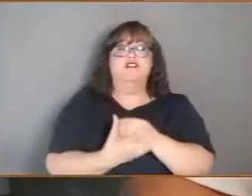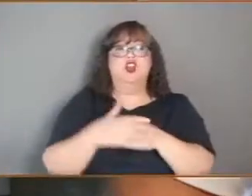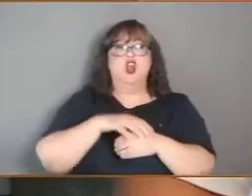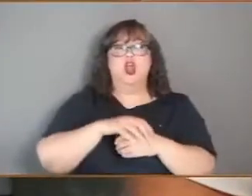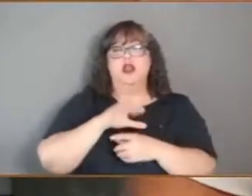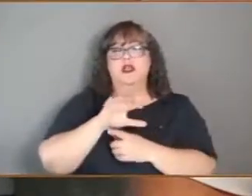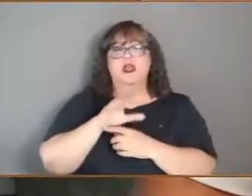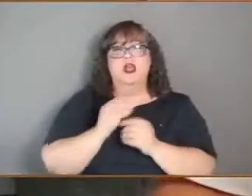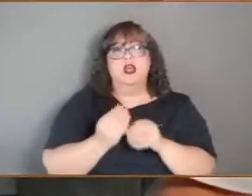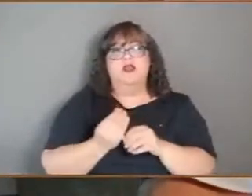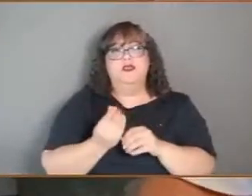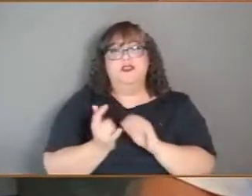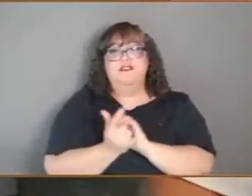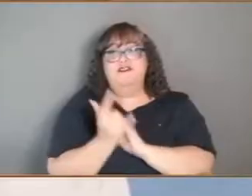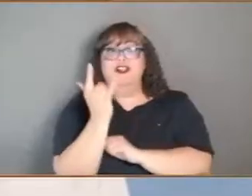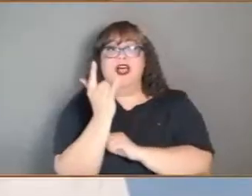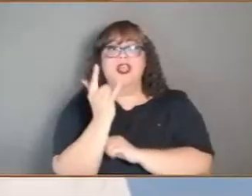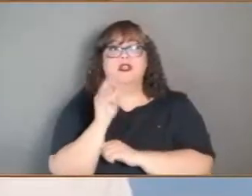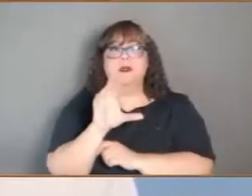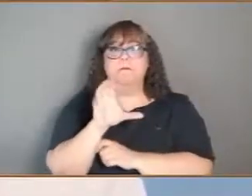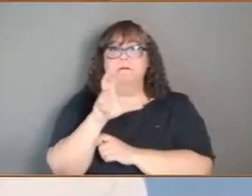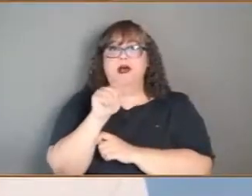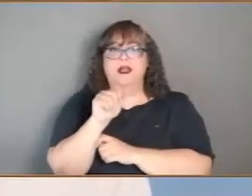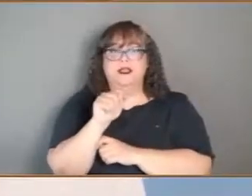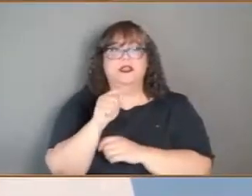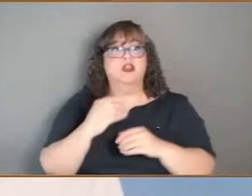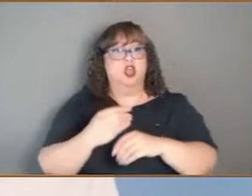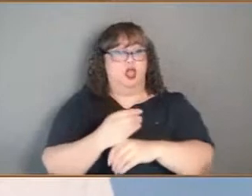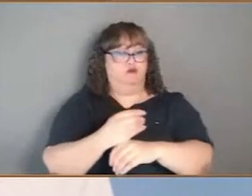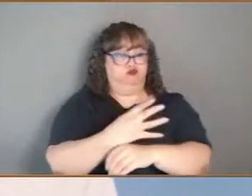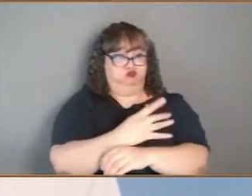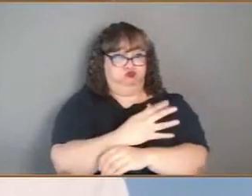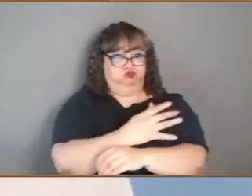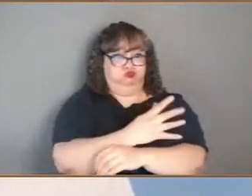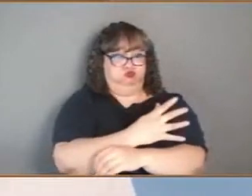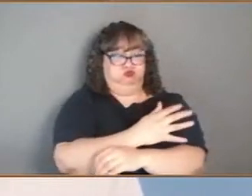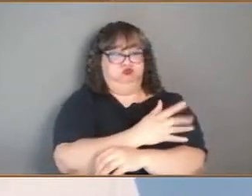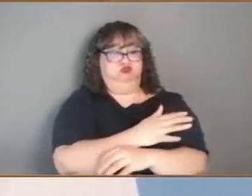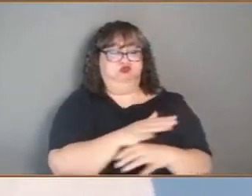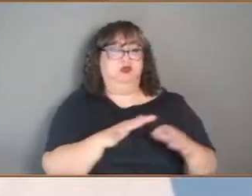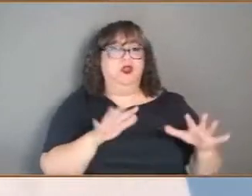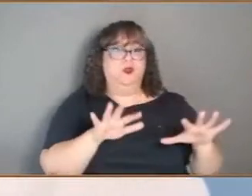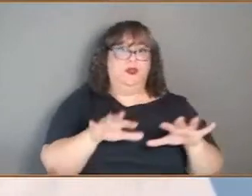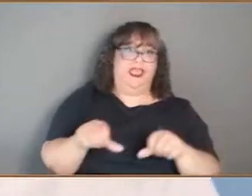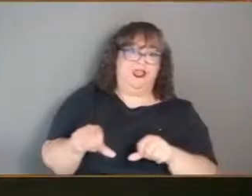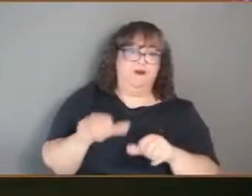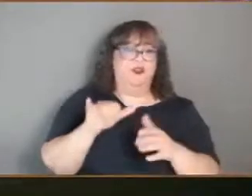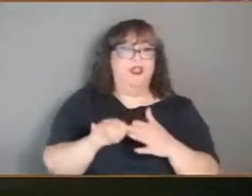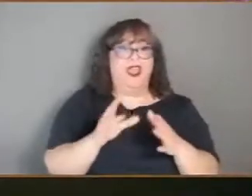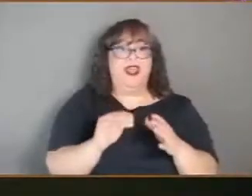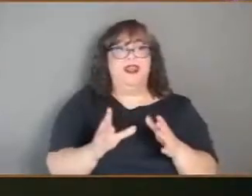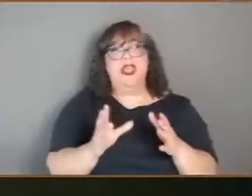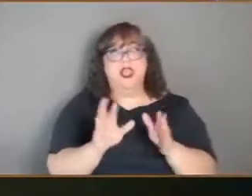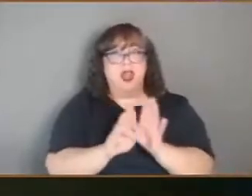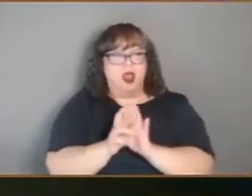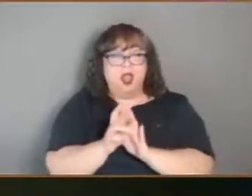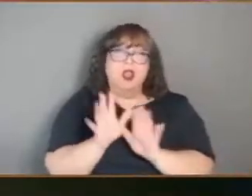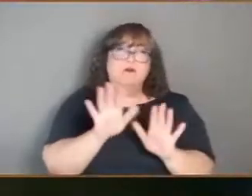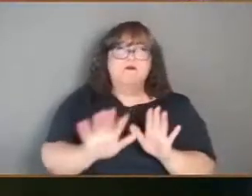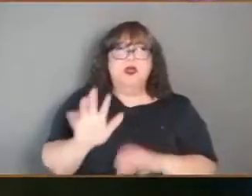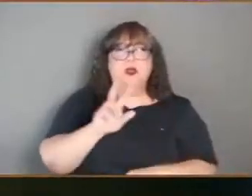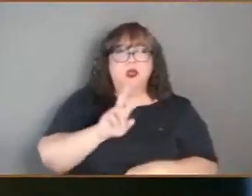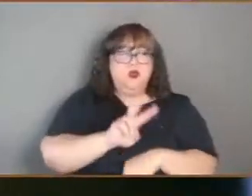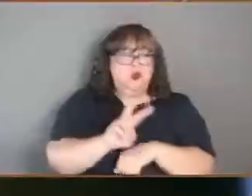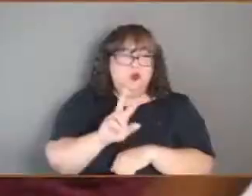go for launch, doing all our final preps, and then clearing the pad at roughly 2:30 in the morning so we can go